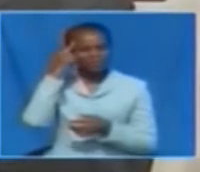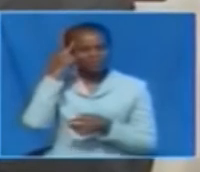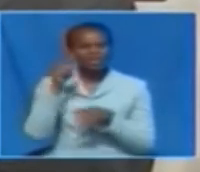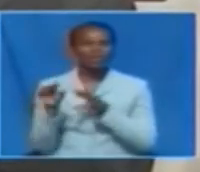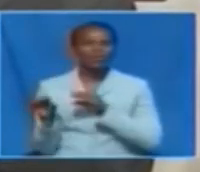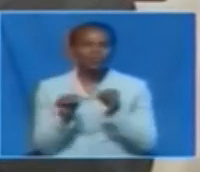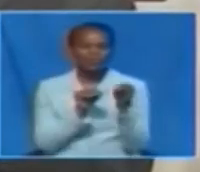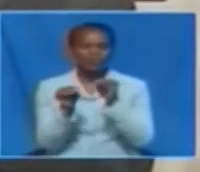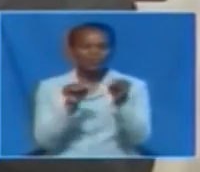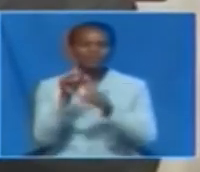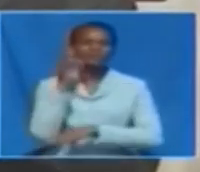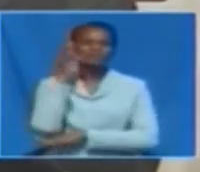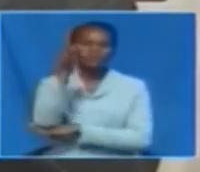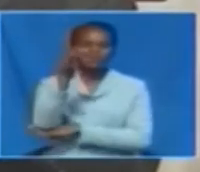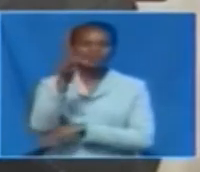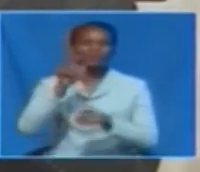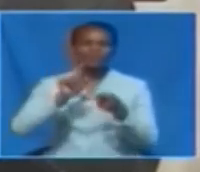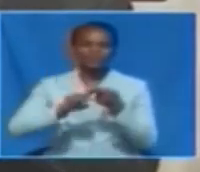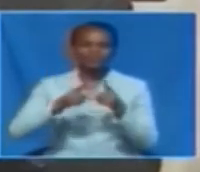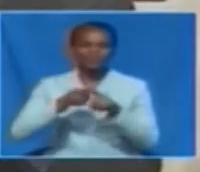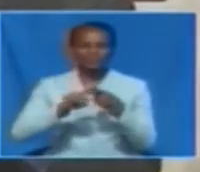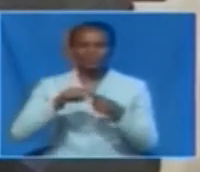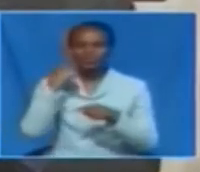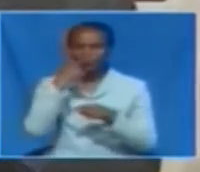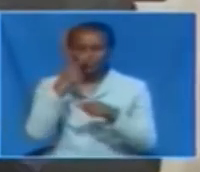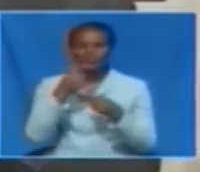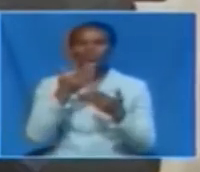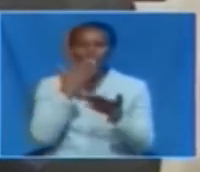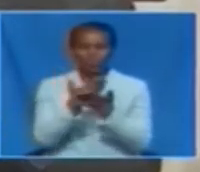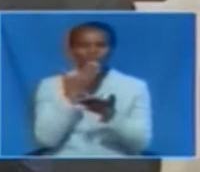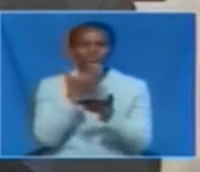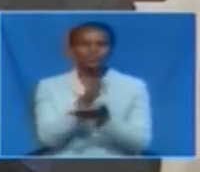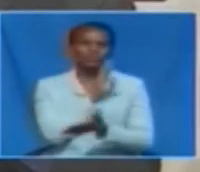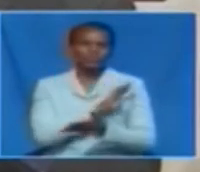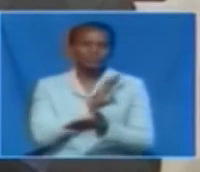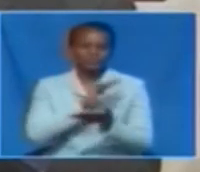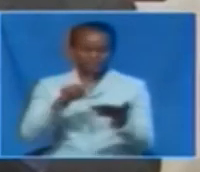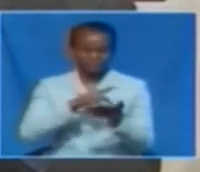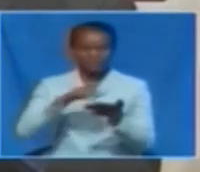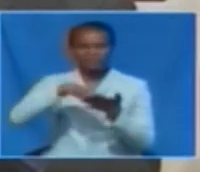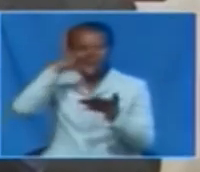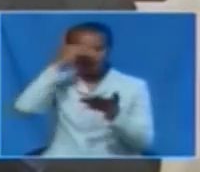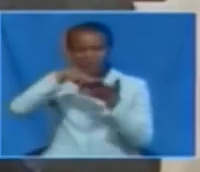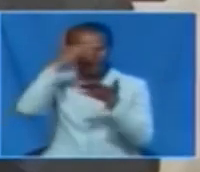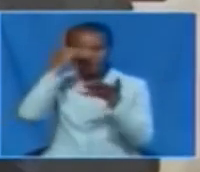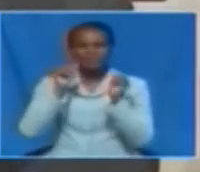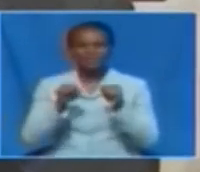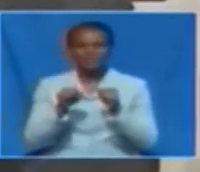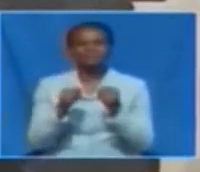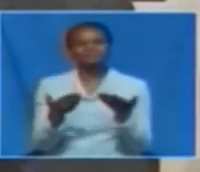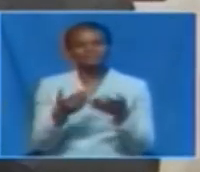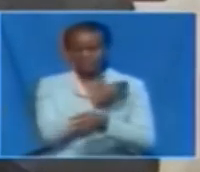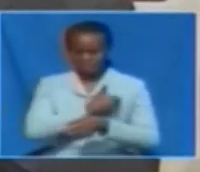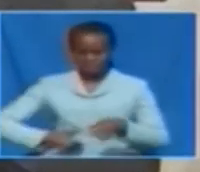forward, colleagues that have been disciplined by the party could learn from committed